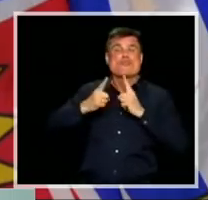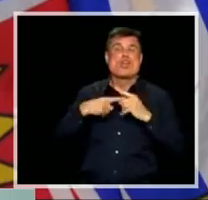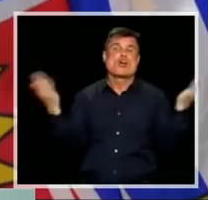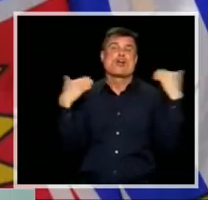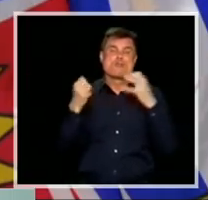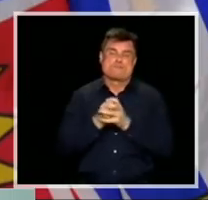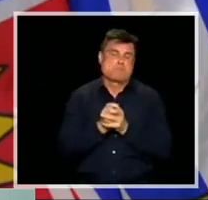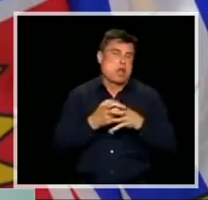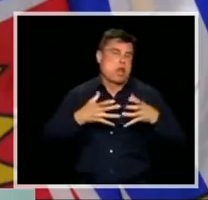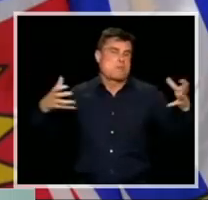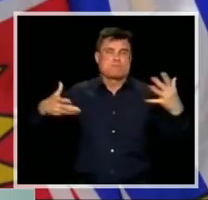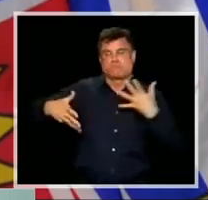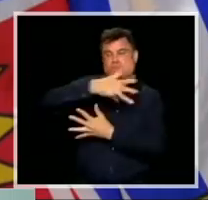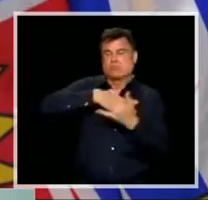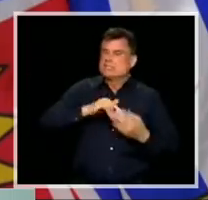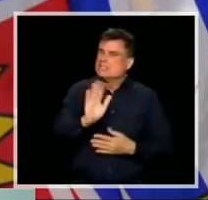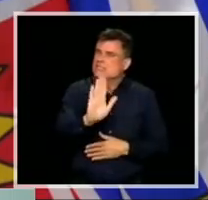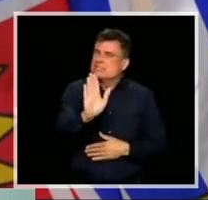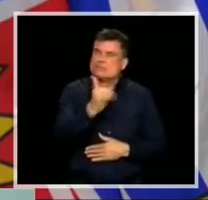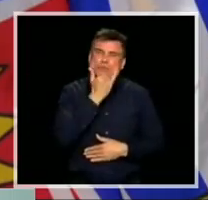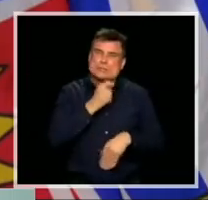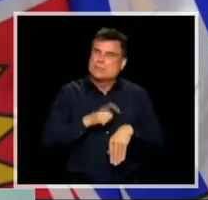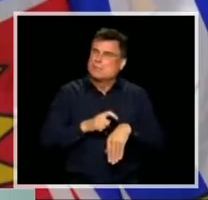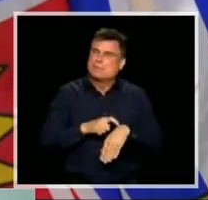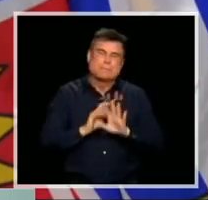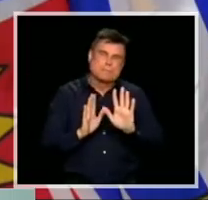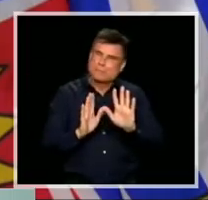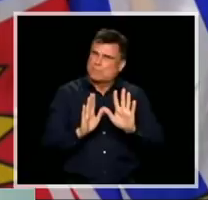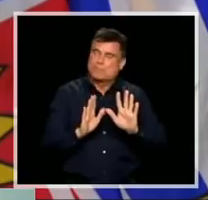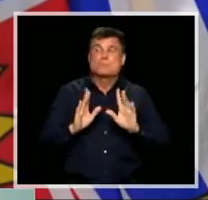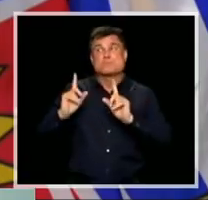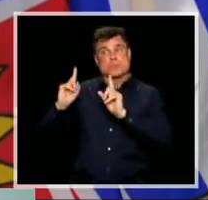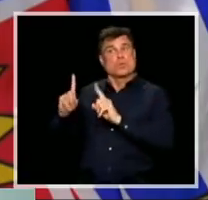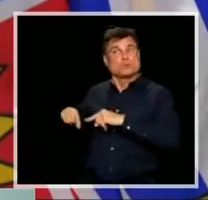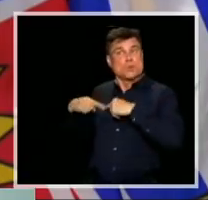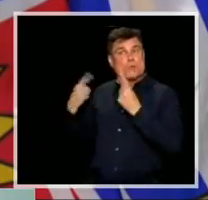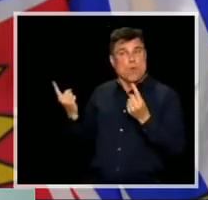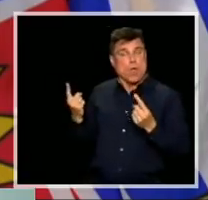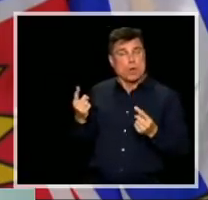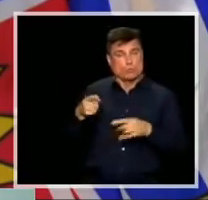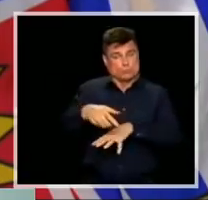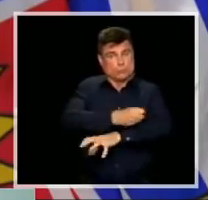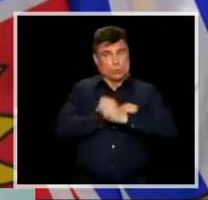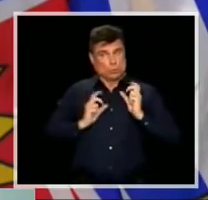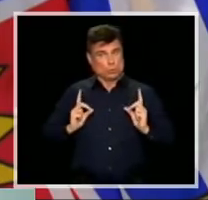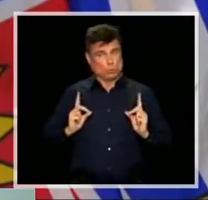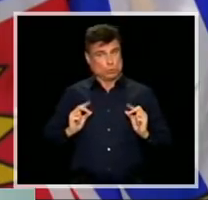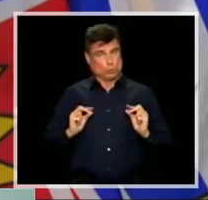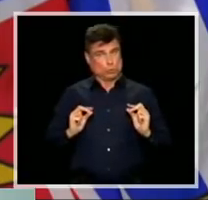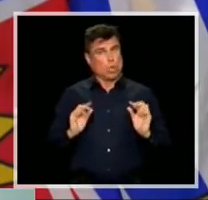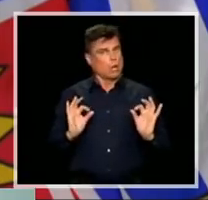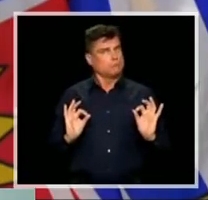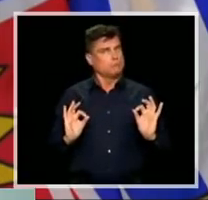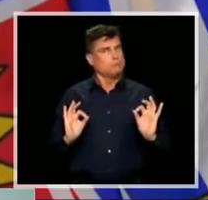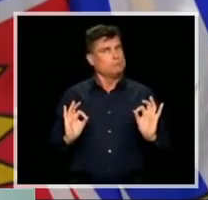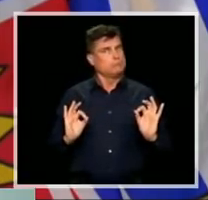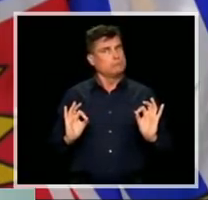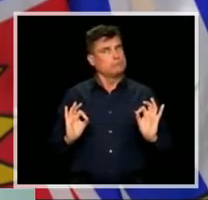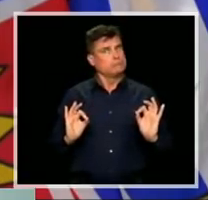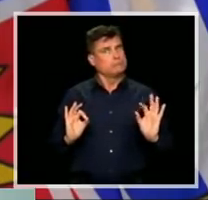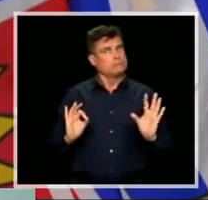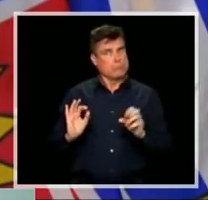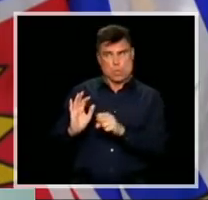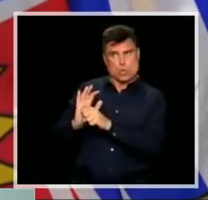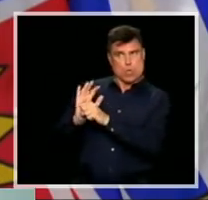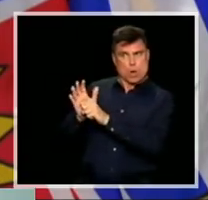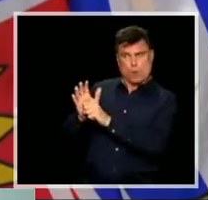only get those in public health if there was a need to contact students. So schools do need to